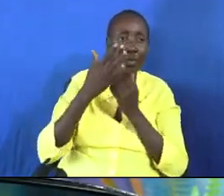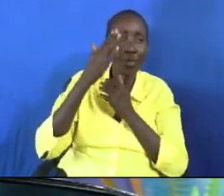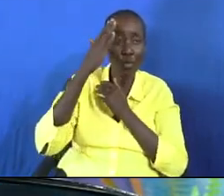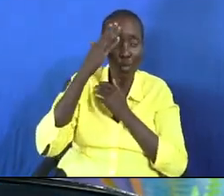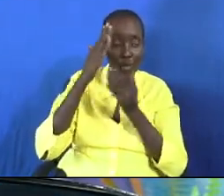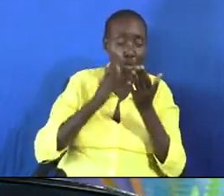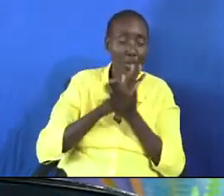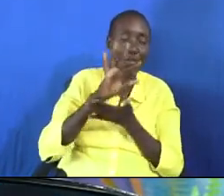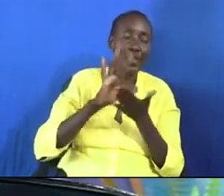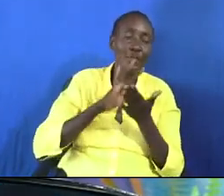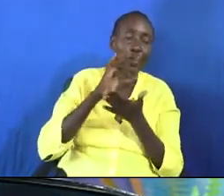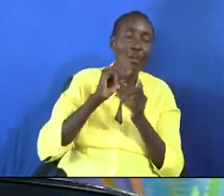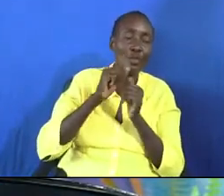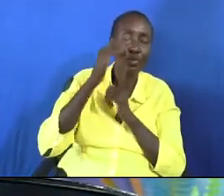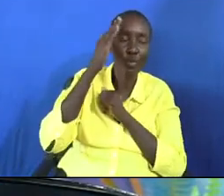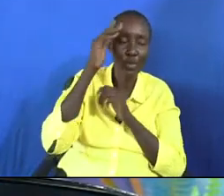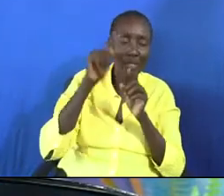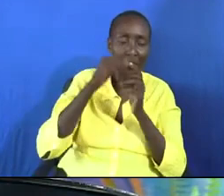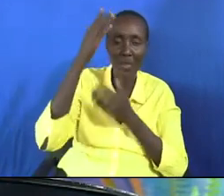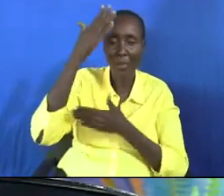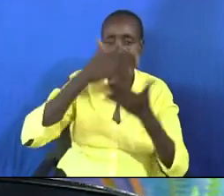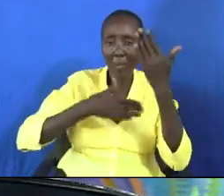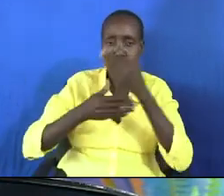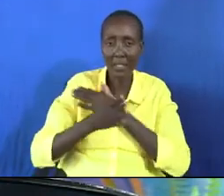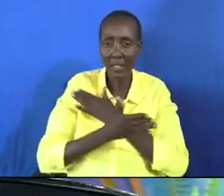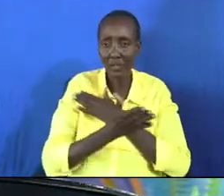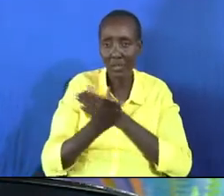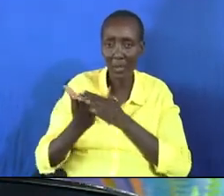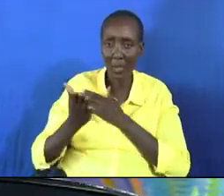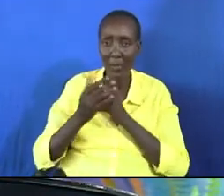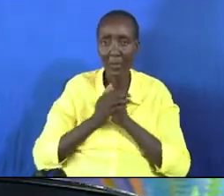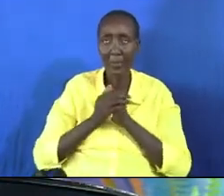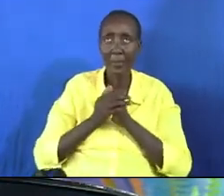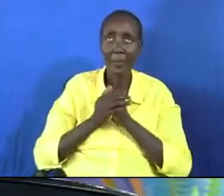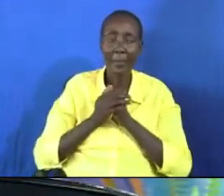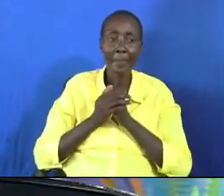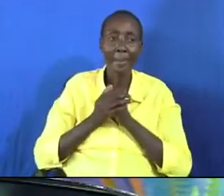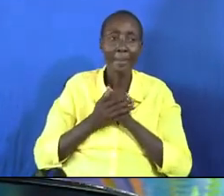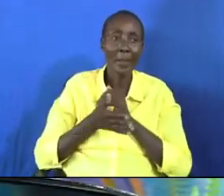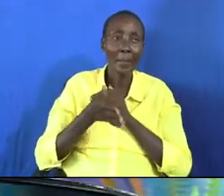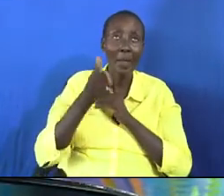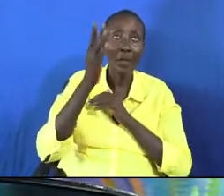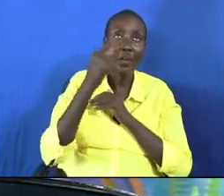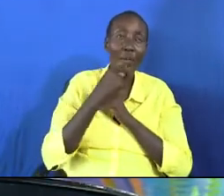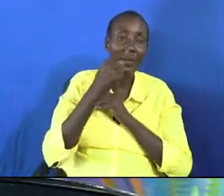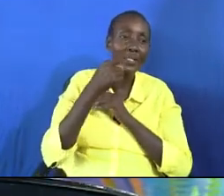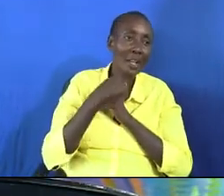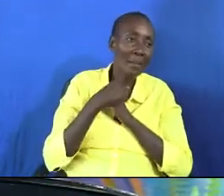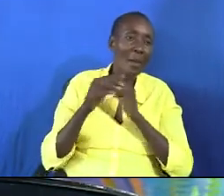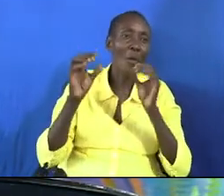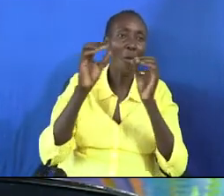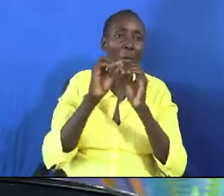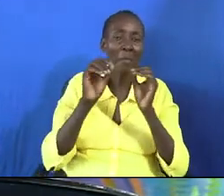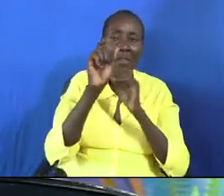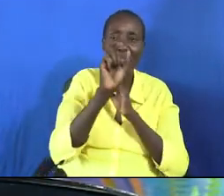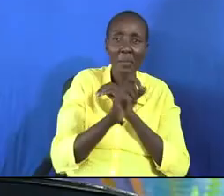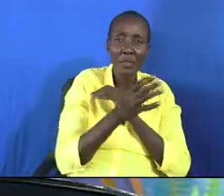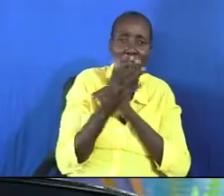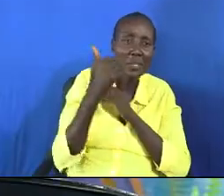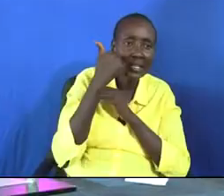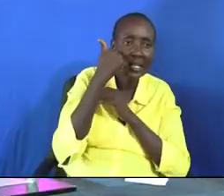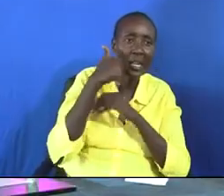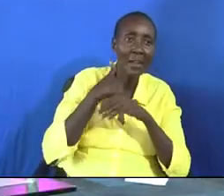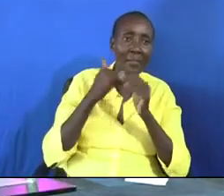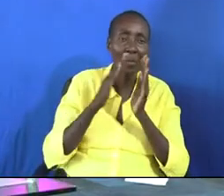I can discern it in your presence. God may be just telling me, oh, there's somebody who is sick here. Can